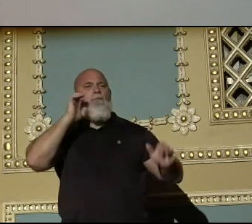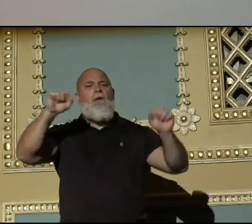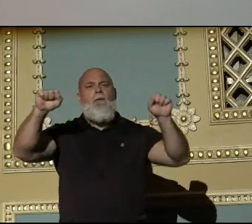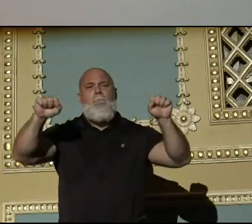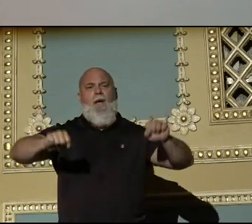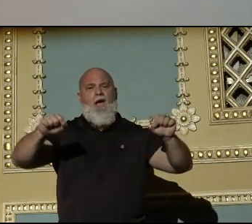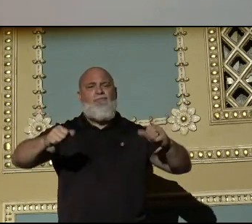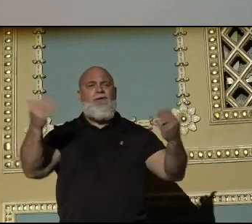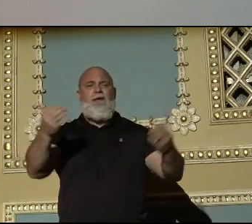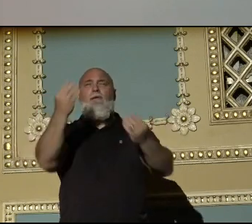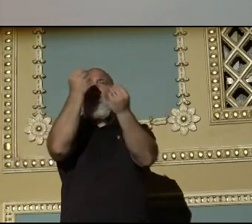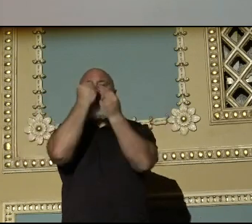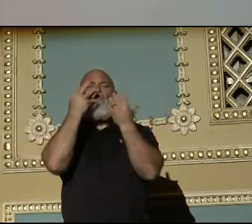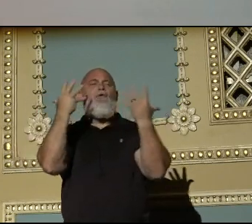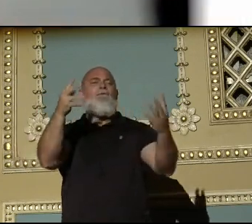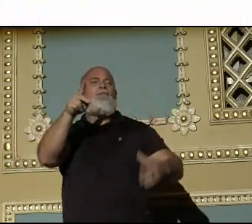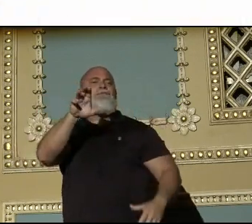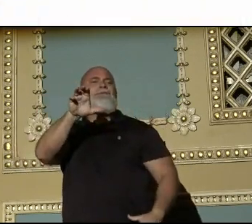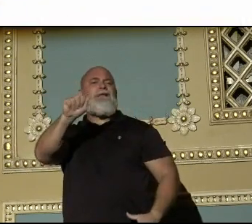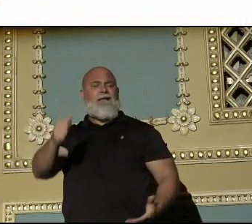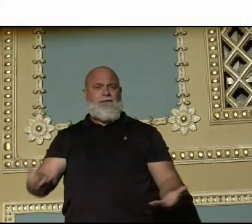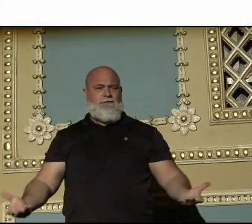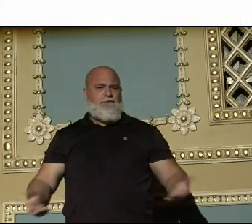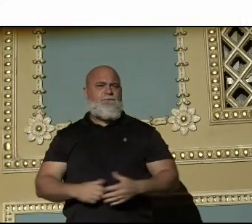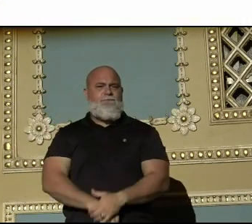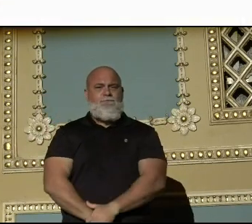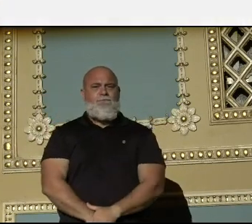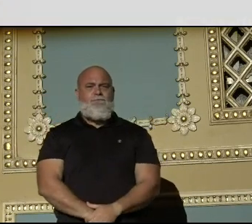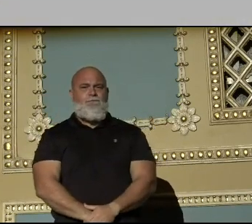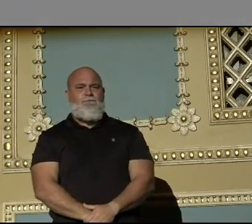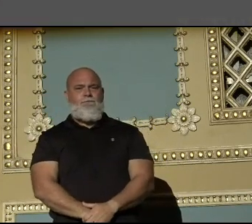beautiful Paramount Center for the Arts.